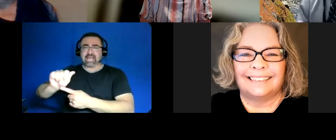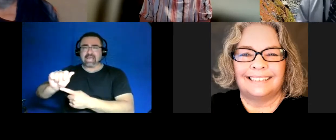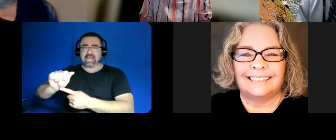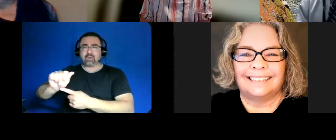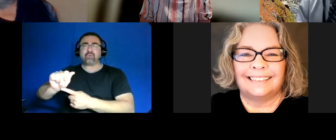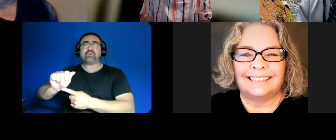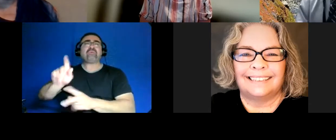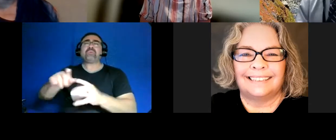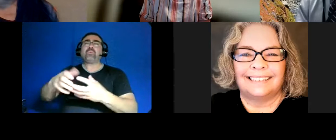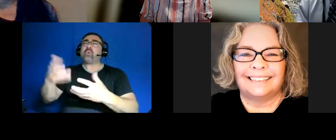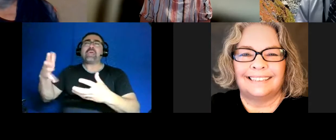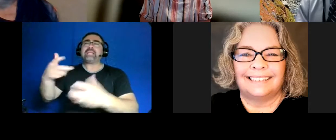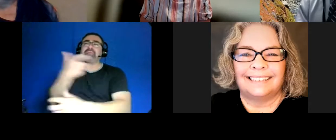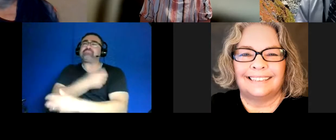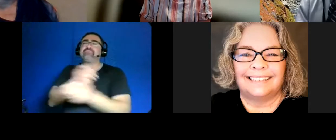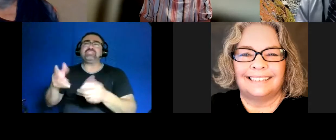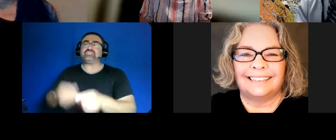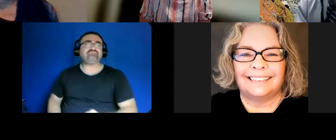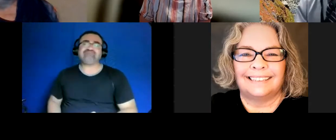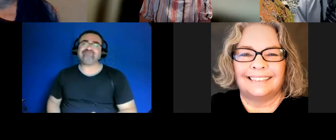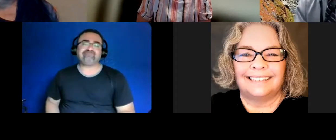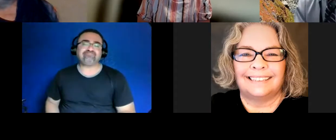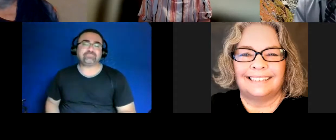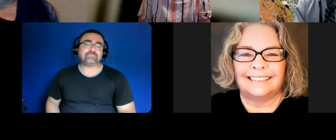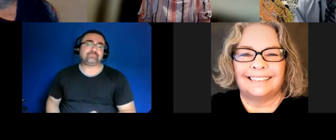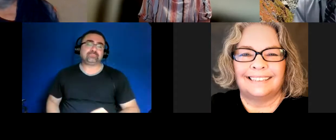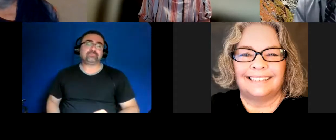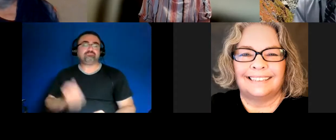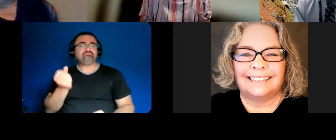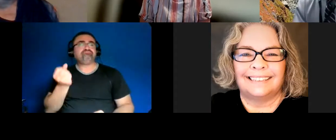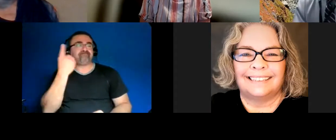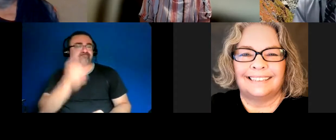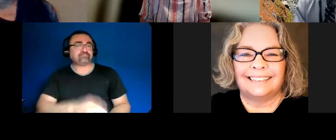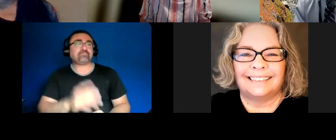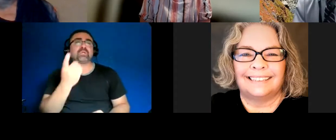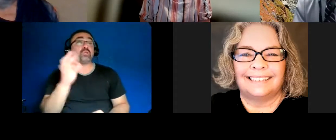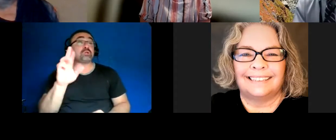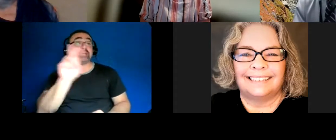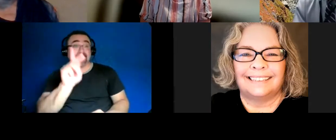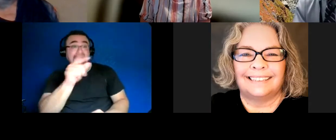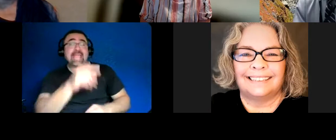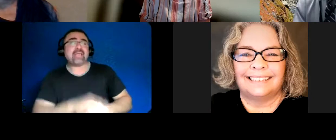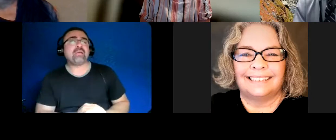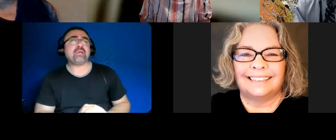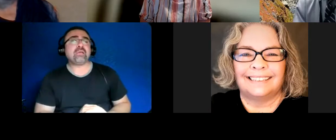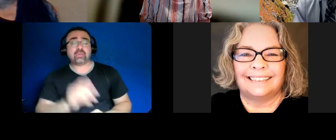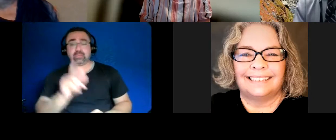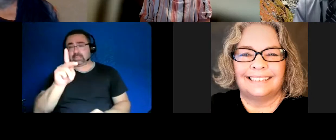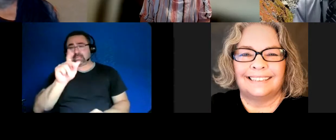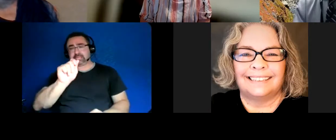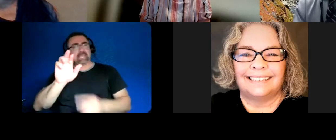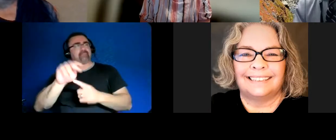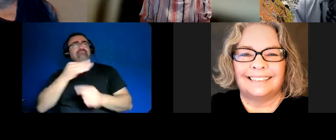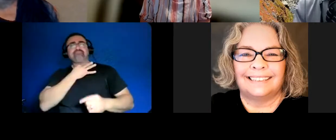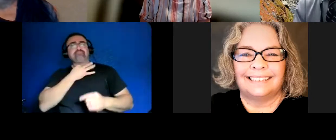been vaccinated. Got it. And Dr. K, Karen is wondering, when will